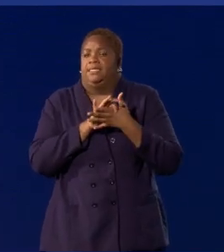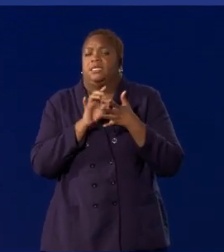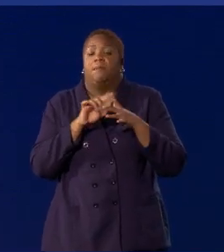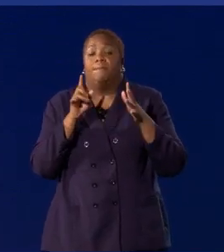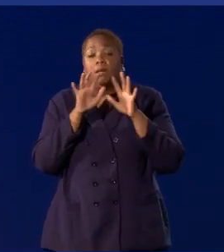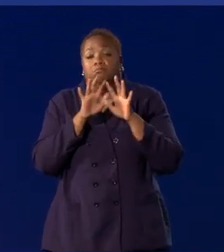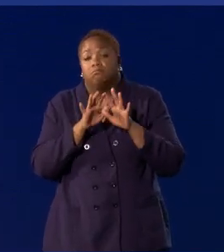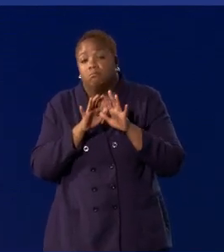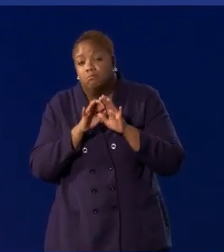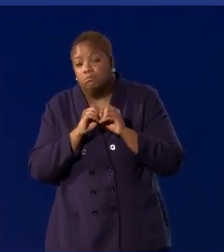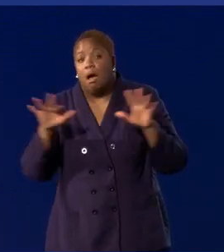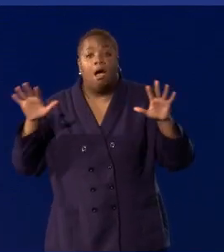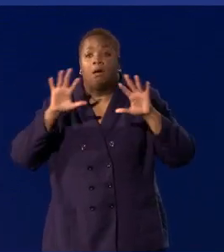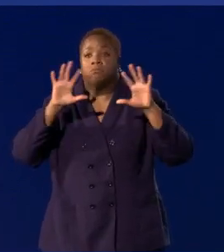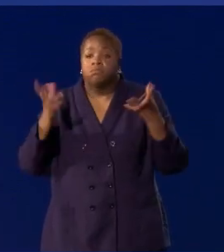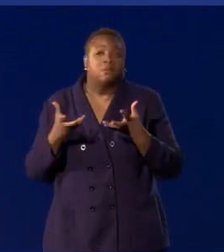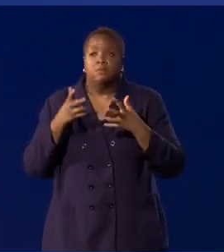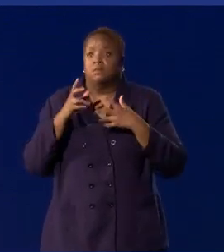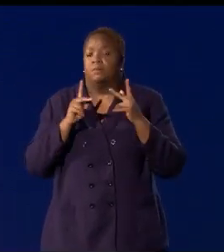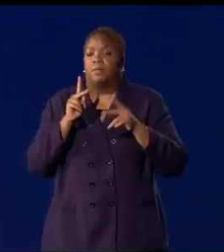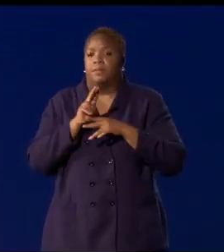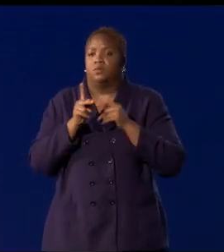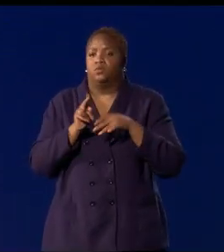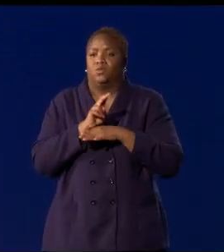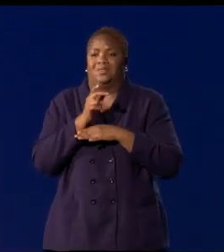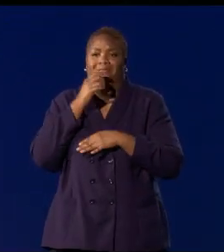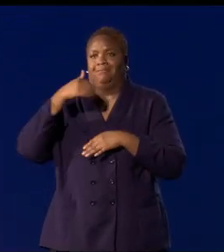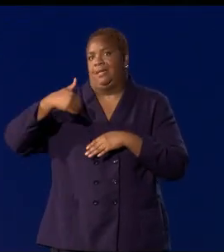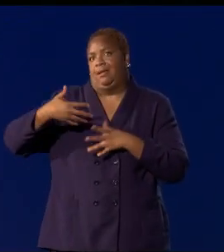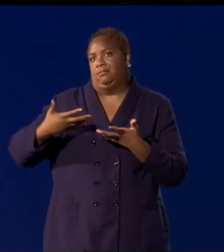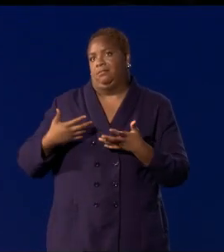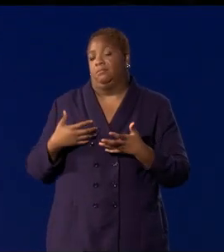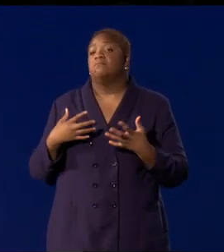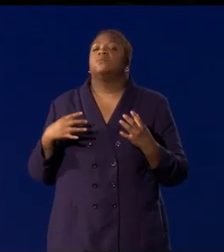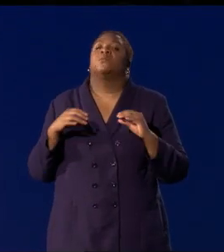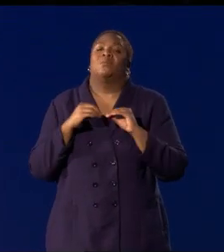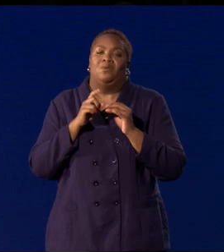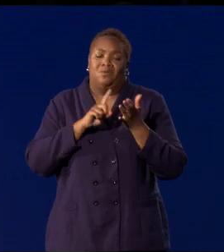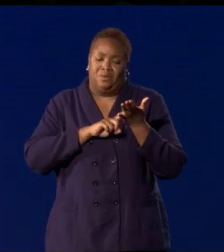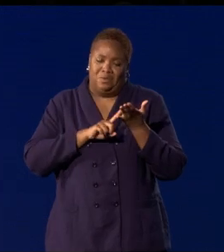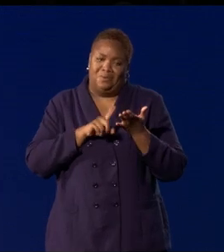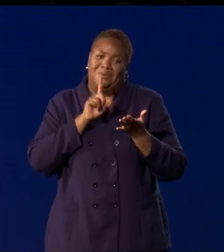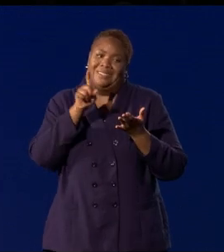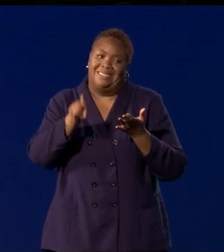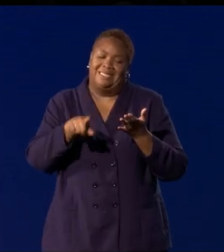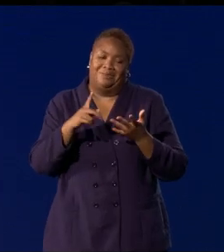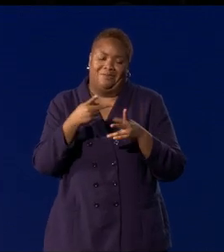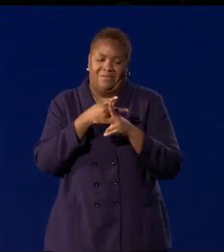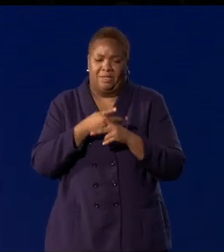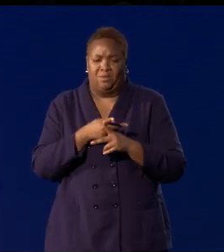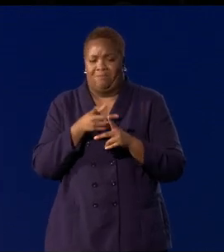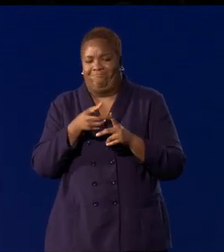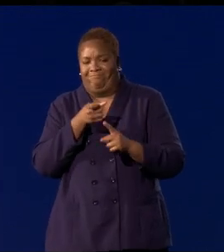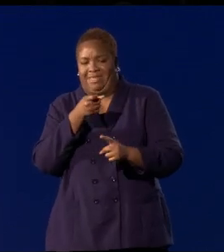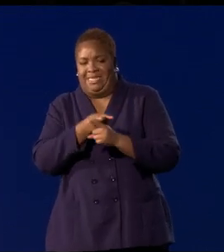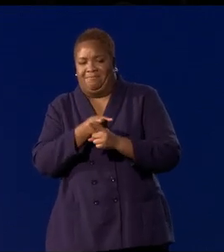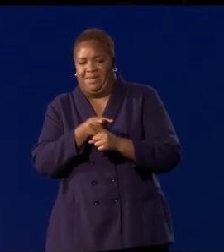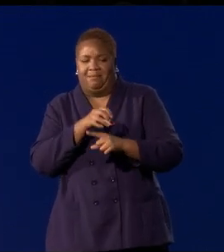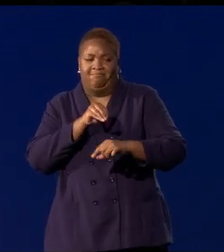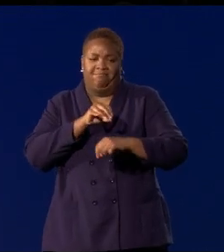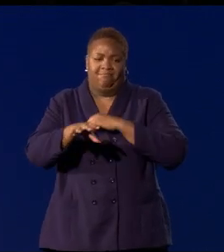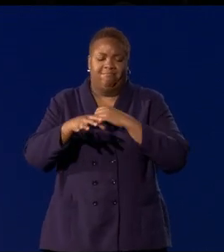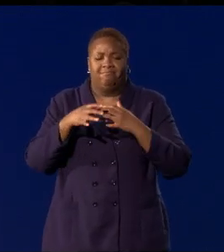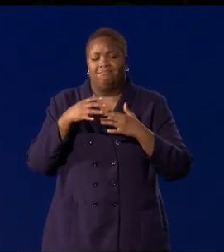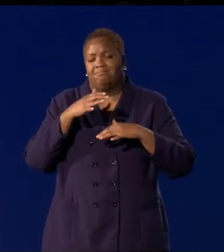phenomenon. You know, additional research is really needed to figure out the impact of AI on the